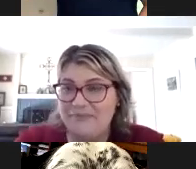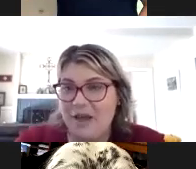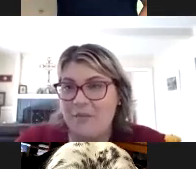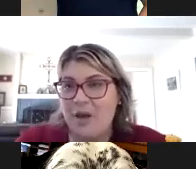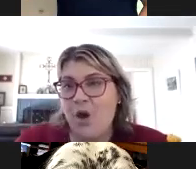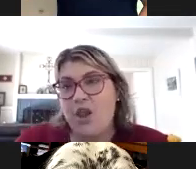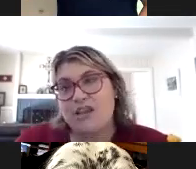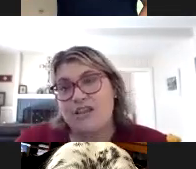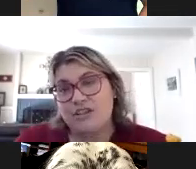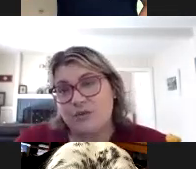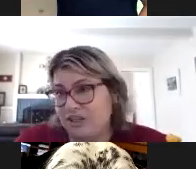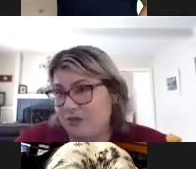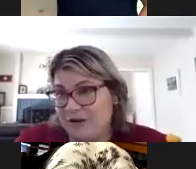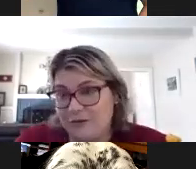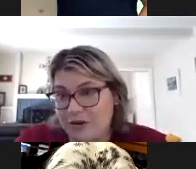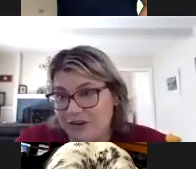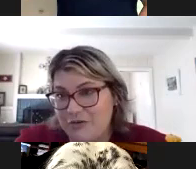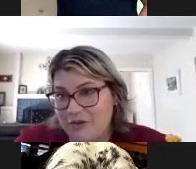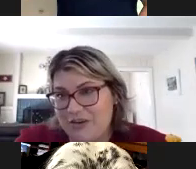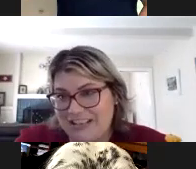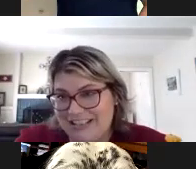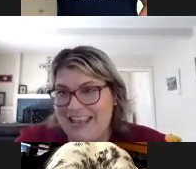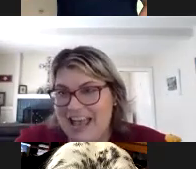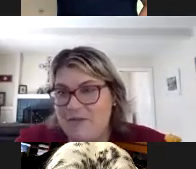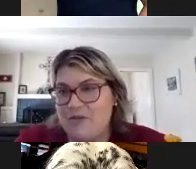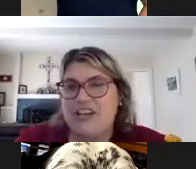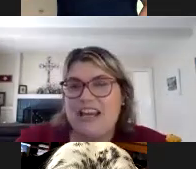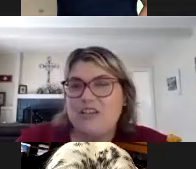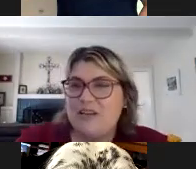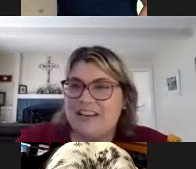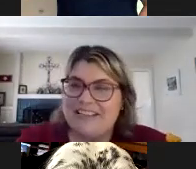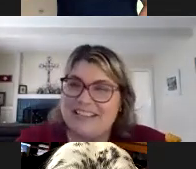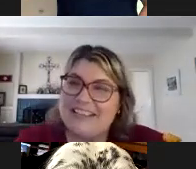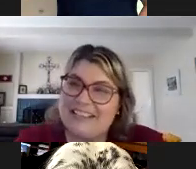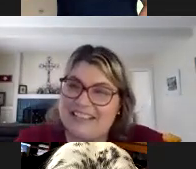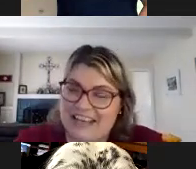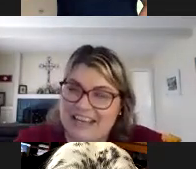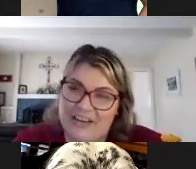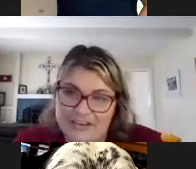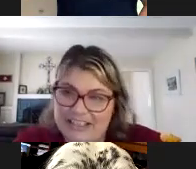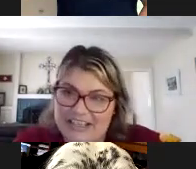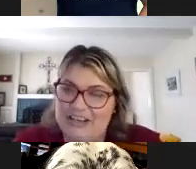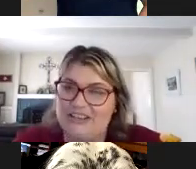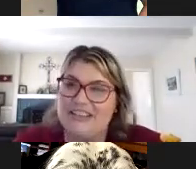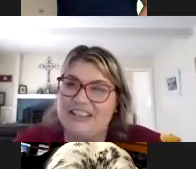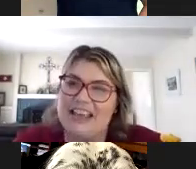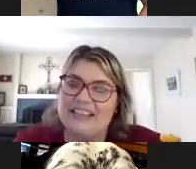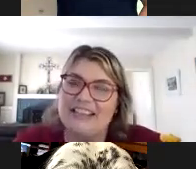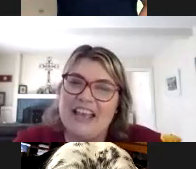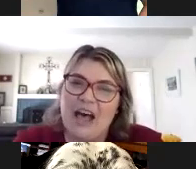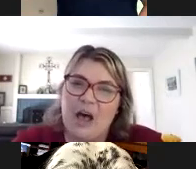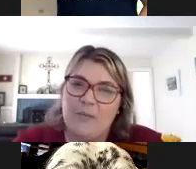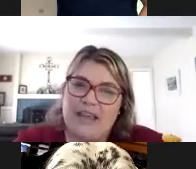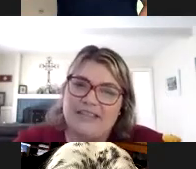2020. In 2024, we're going to see that number change because the census is taken every 10 years,